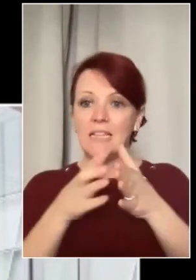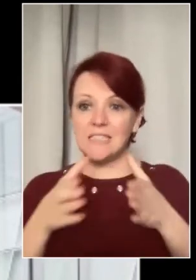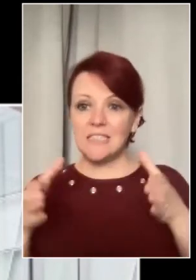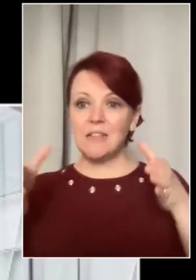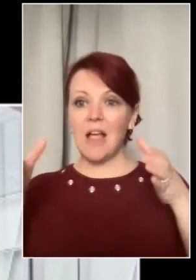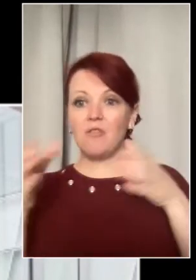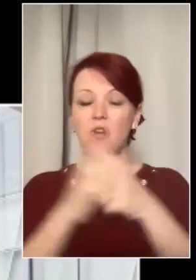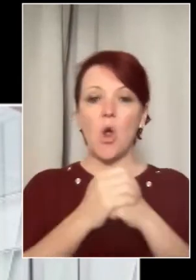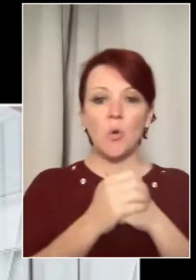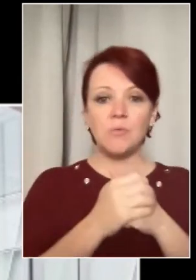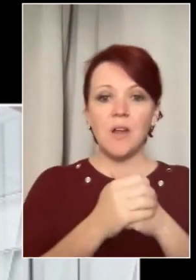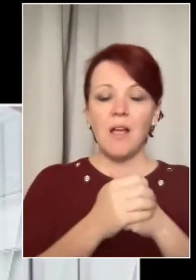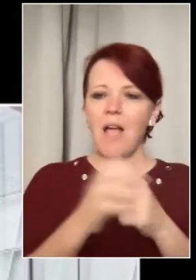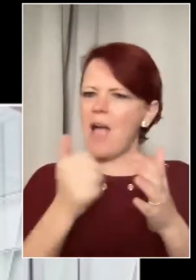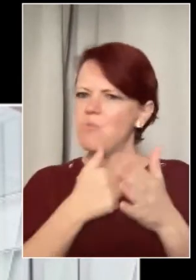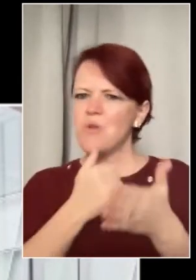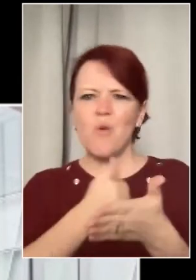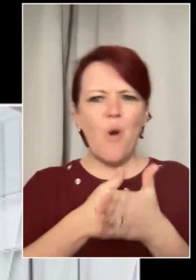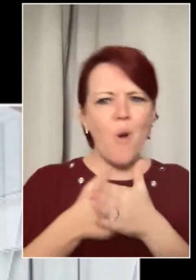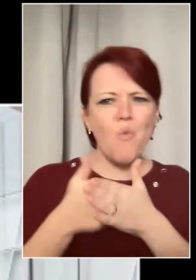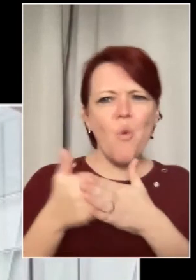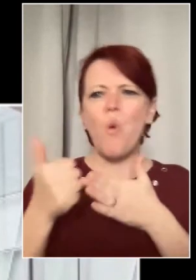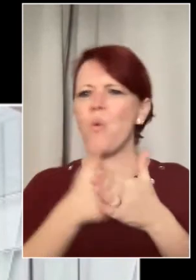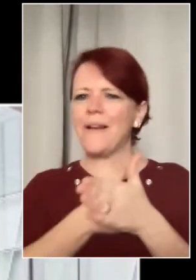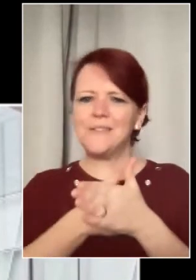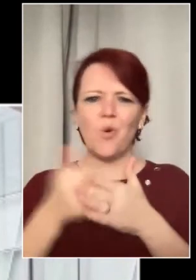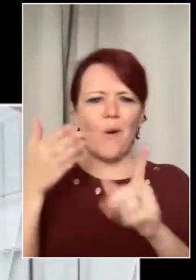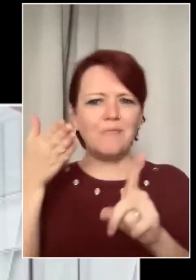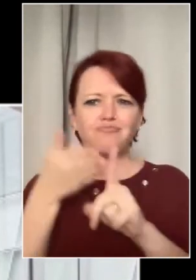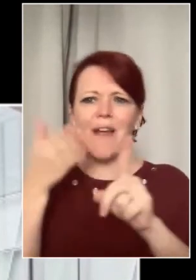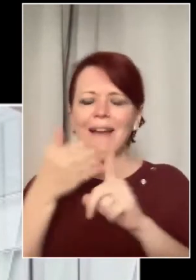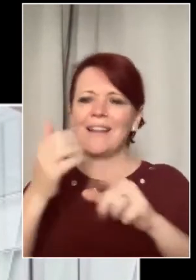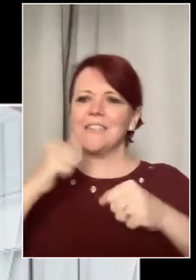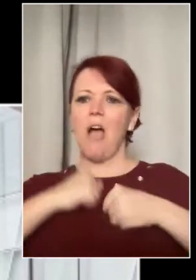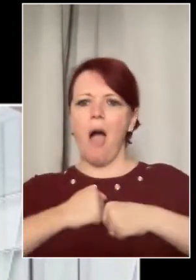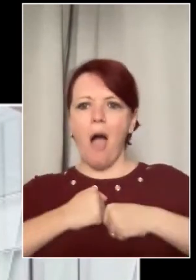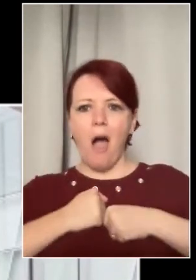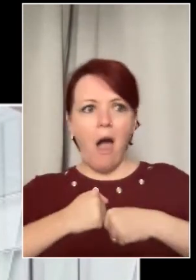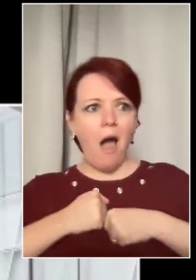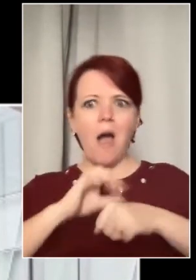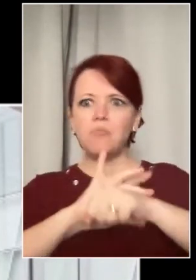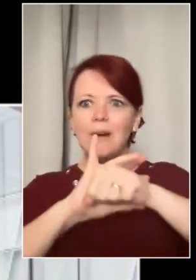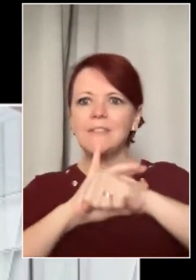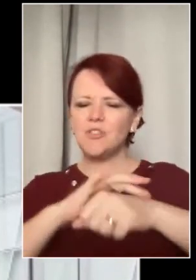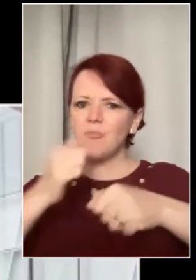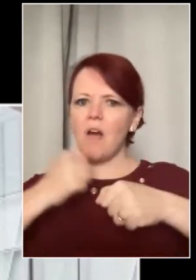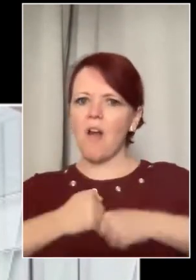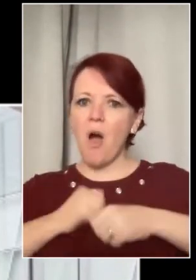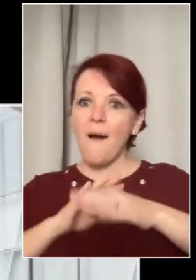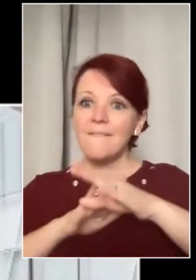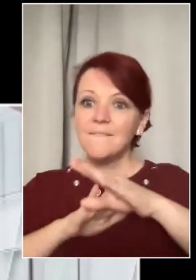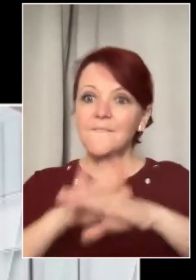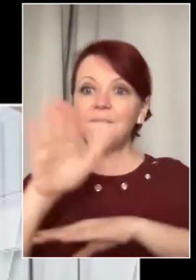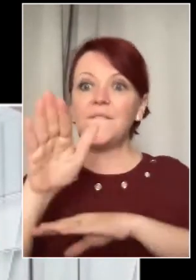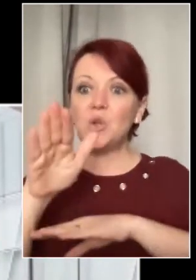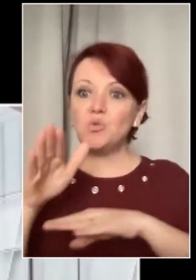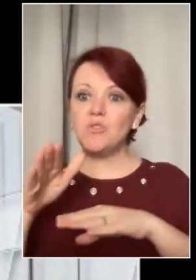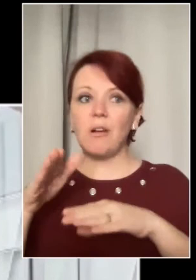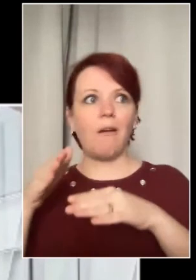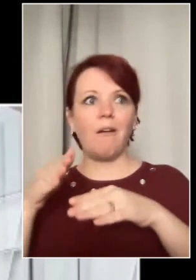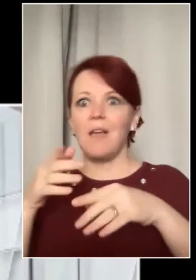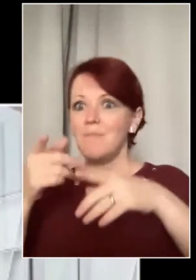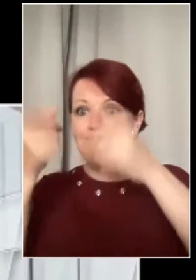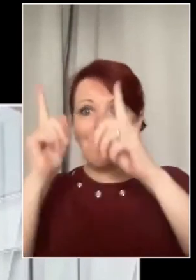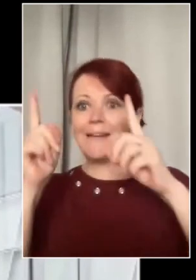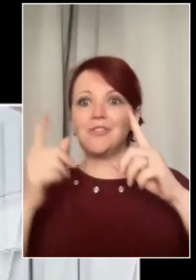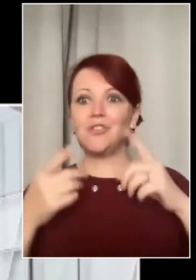we absolutely recognise that, you know, our apprentices are our future leaders, our future soft drink makers as well. And